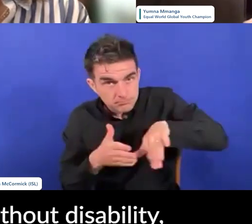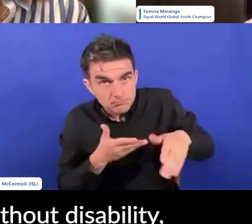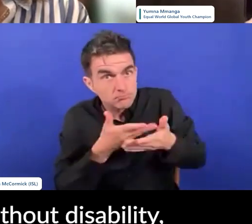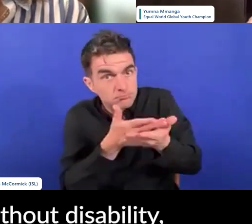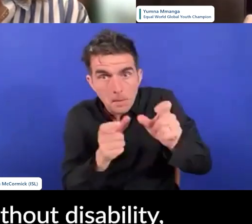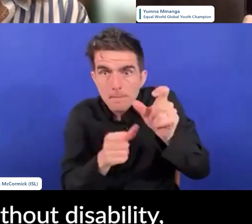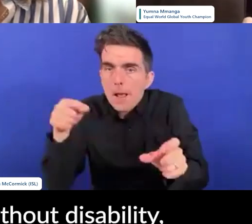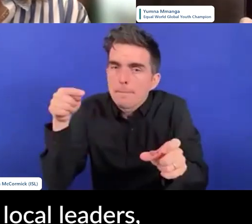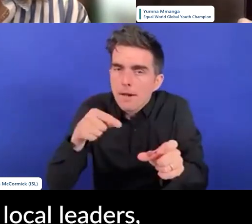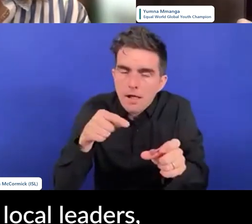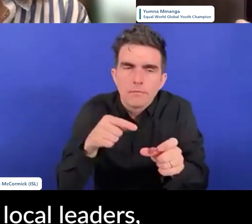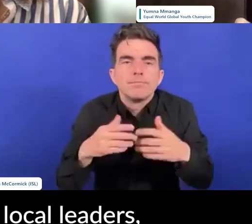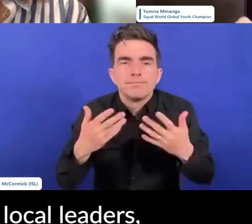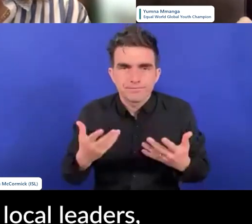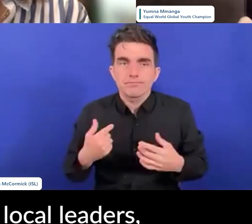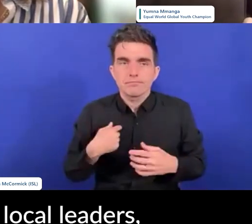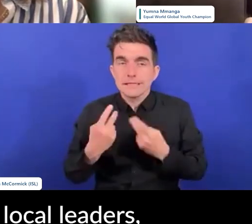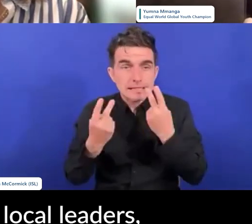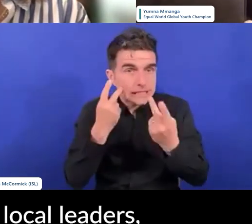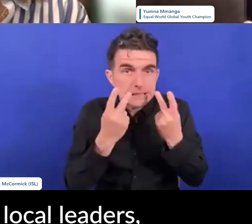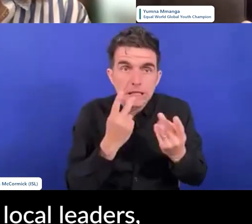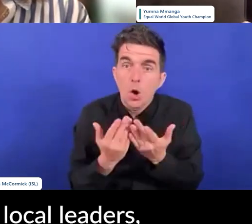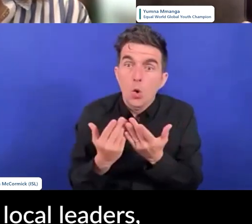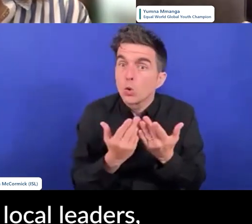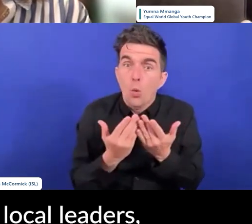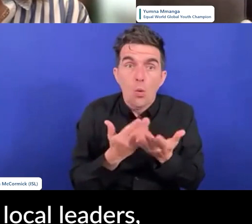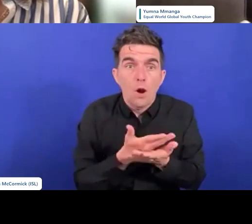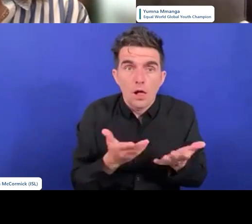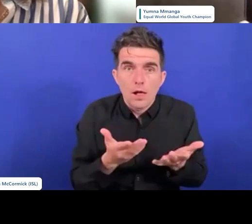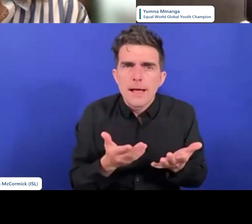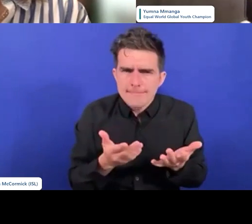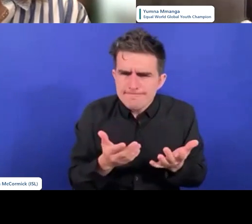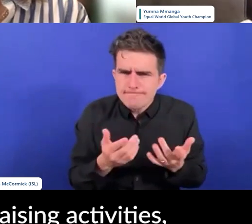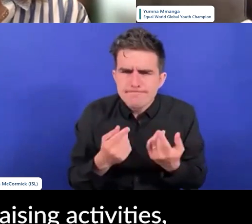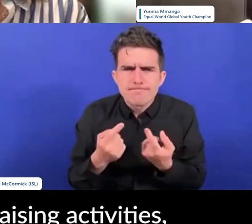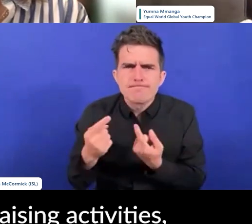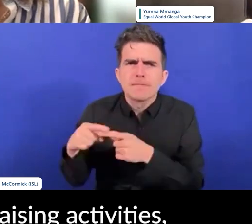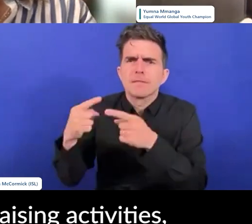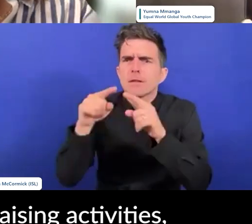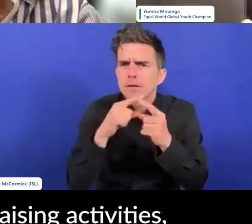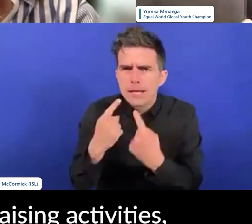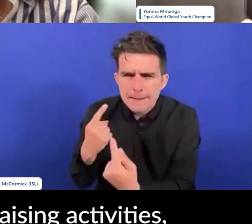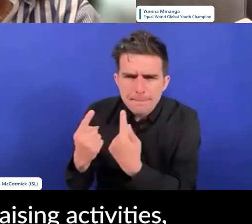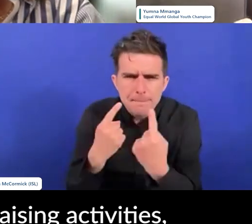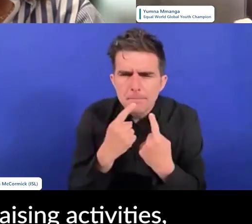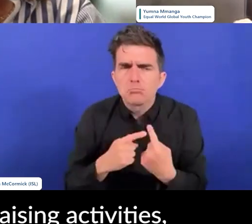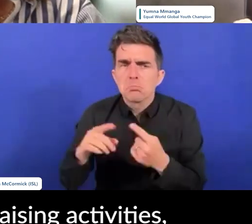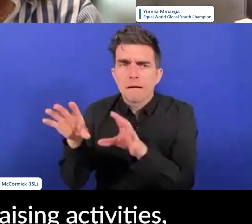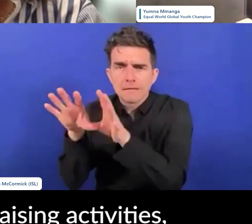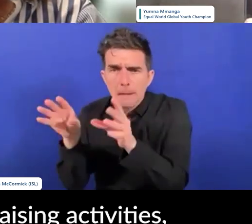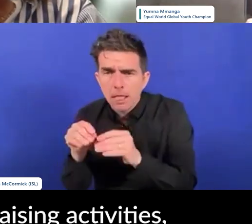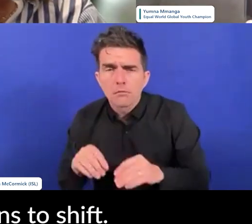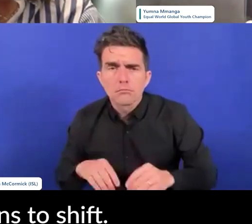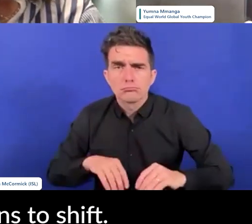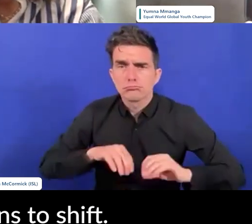or without disability, religious leaders, local leaders, and do awareness raising